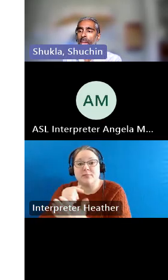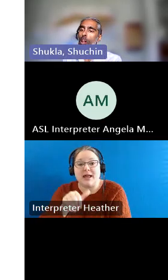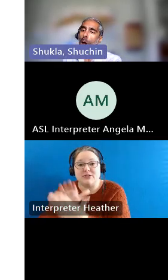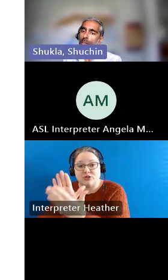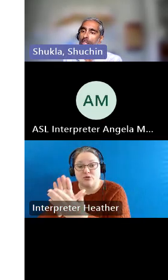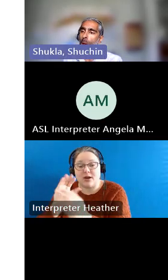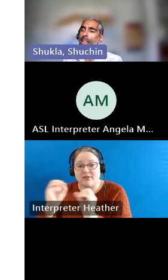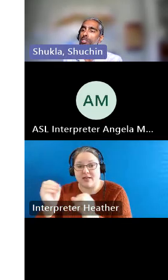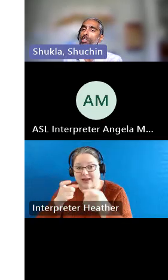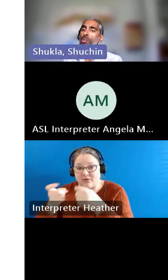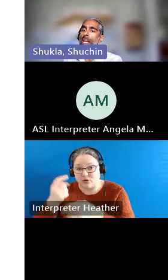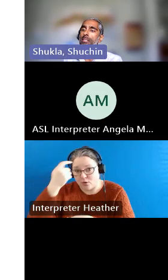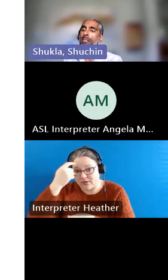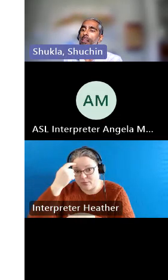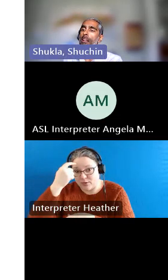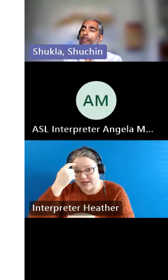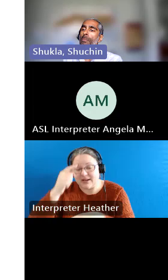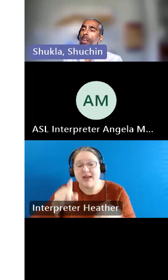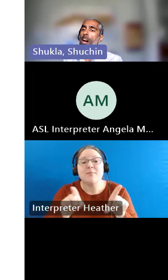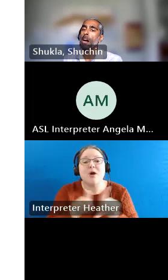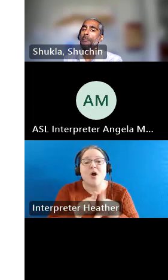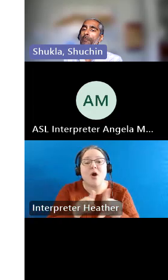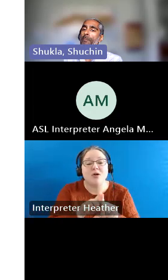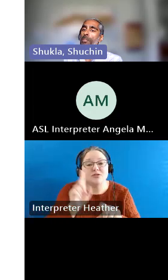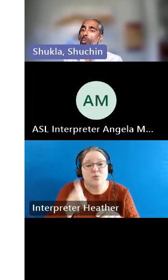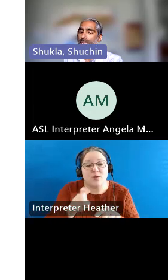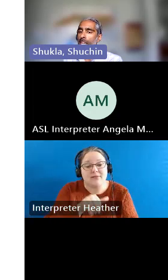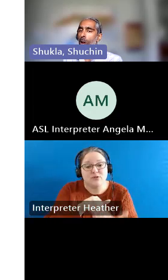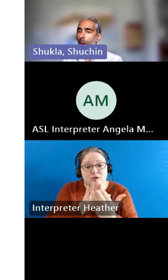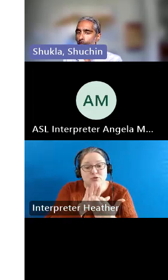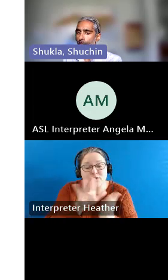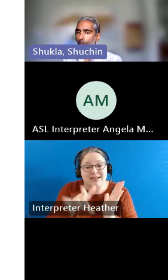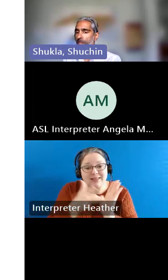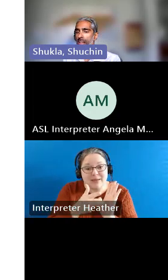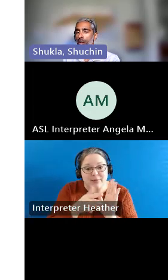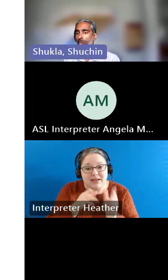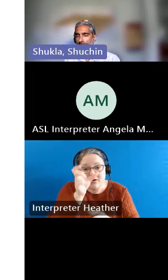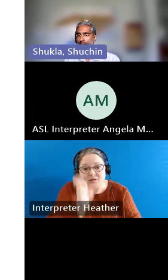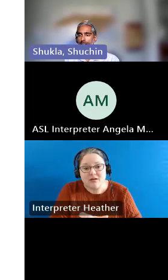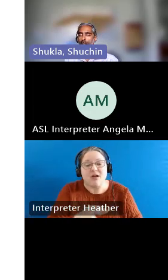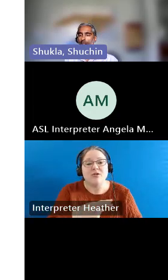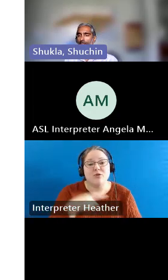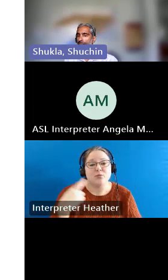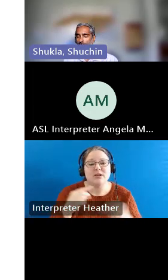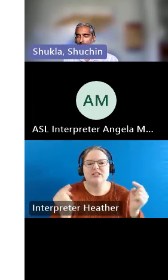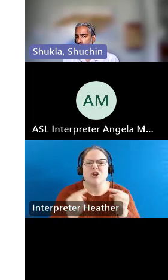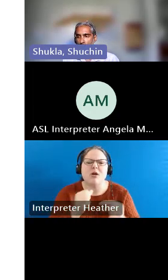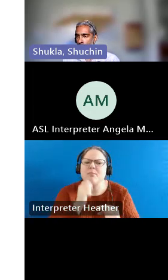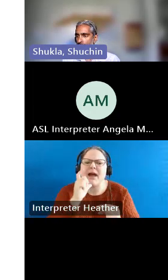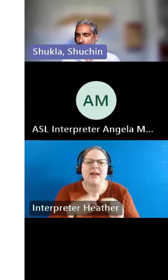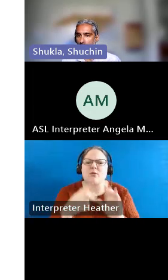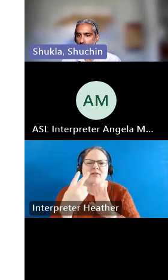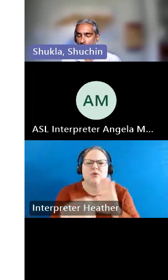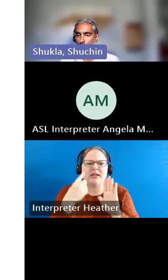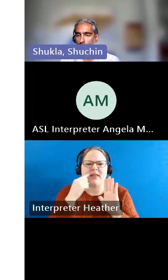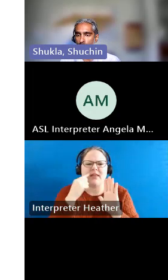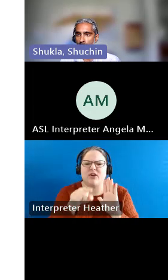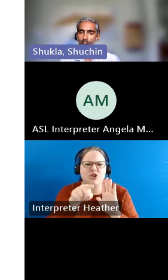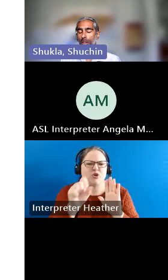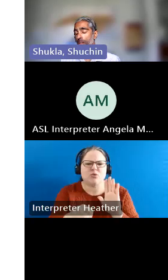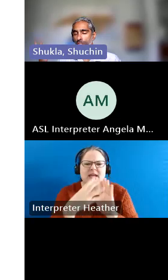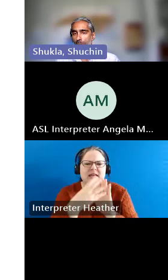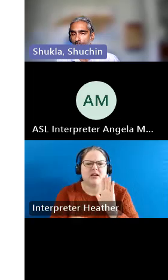brain. And it also has to address the risk and harm, which I'm not going to read this, and you can certainly get a copy of these